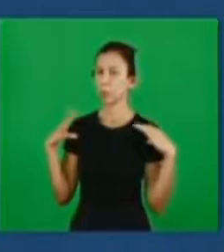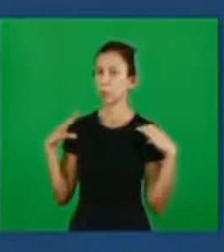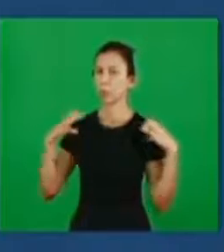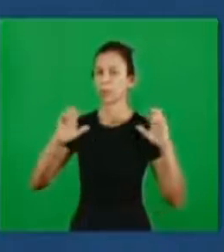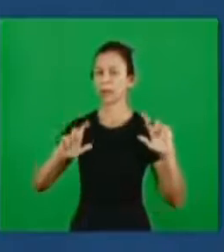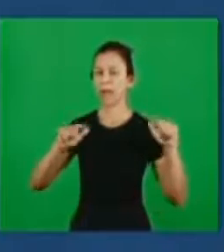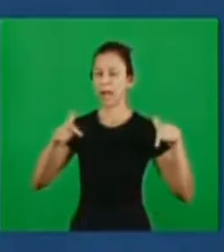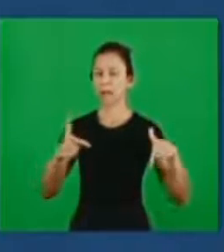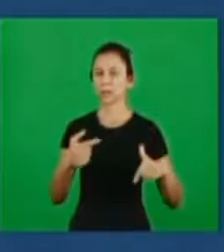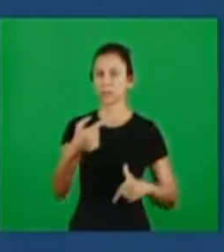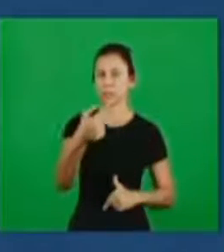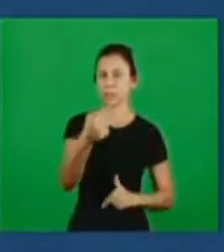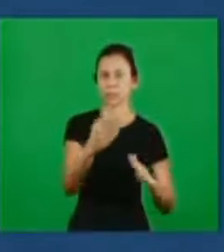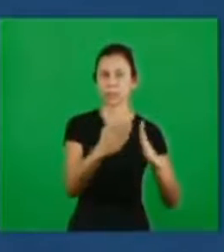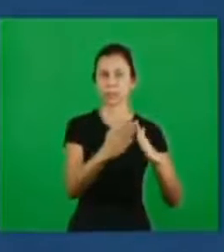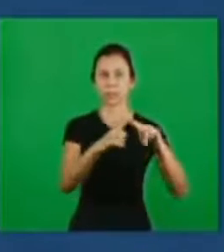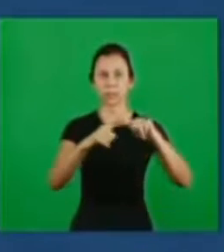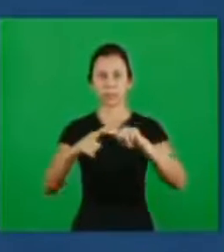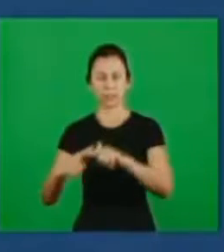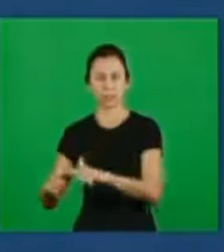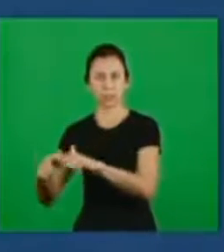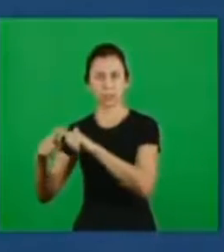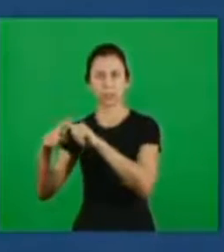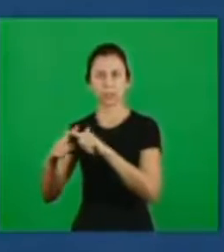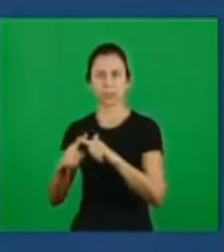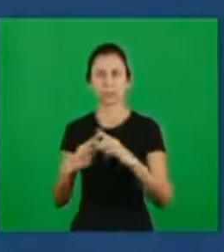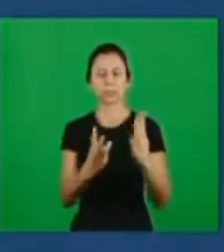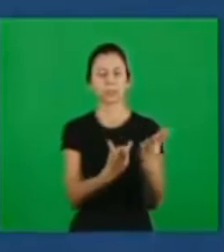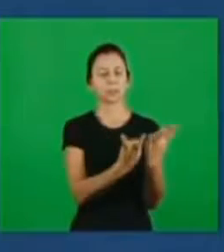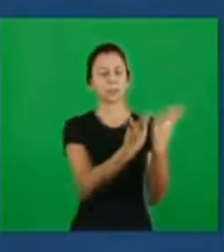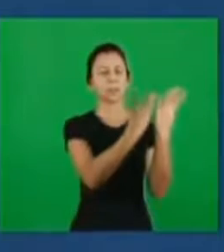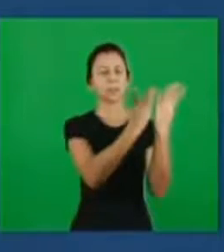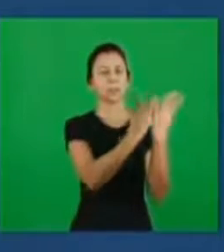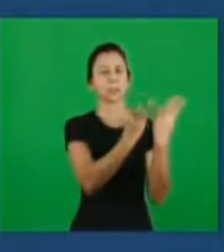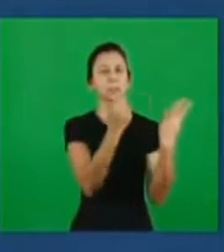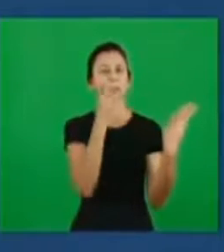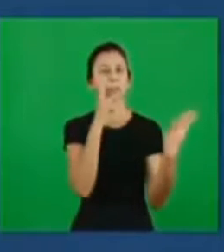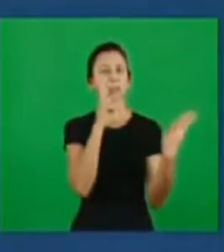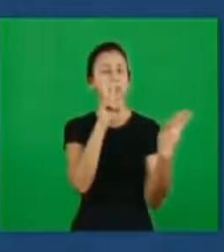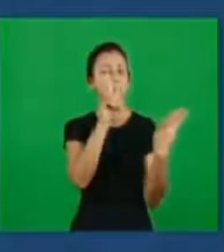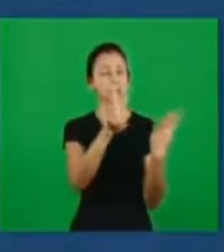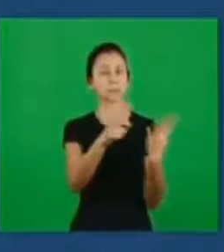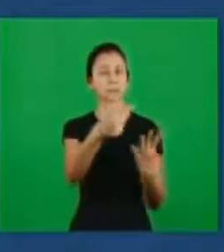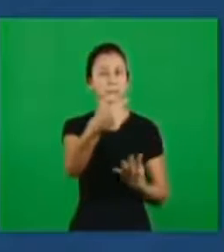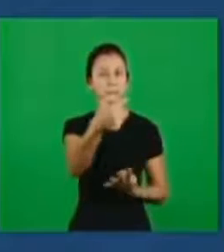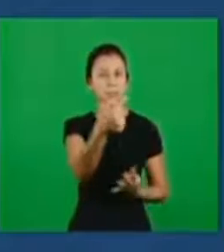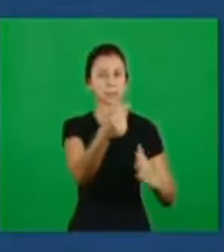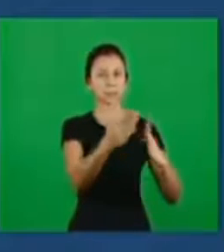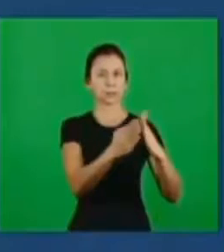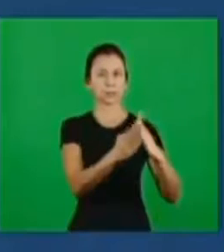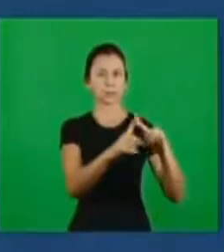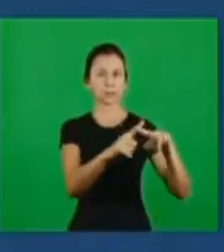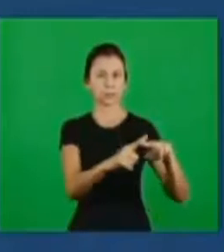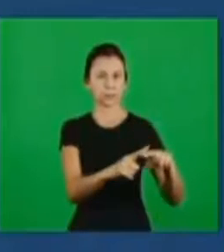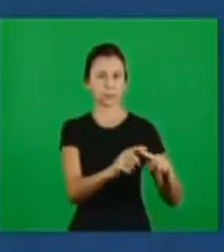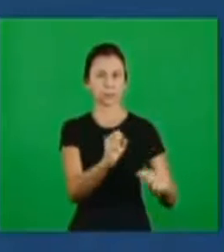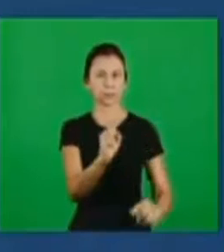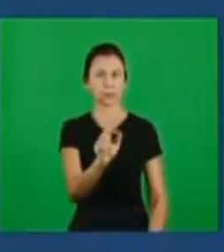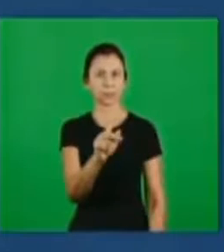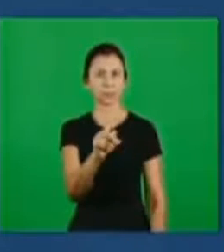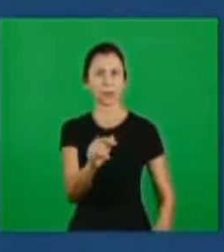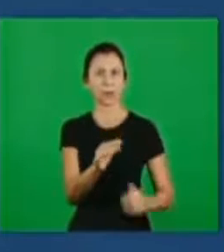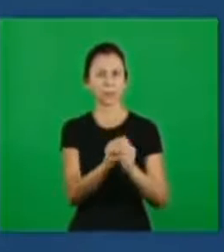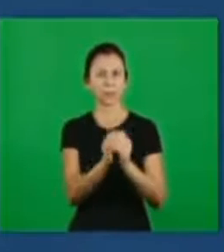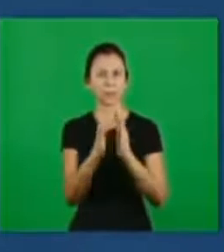churches, and the seven lampstands which you saw are the seven churches.